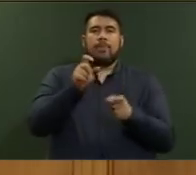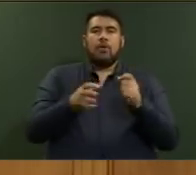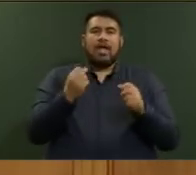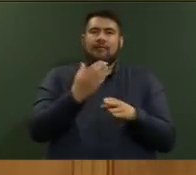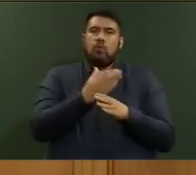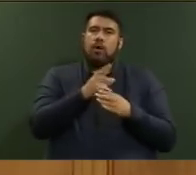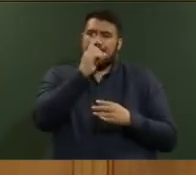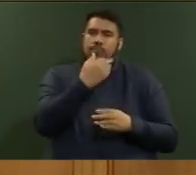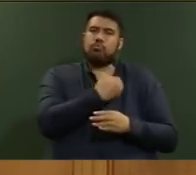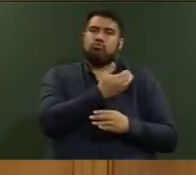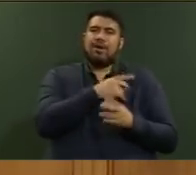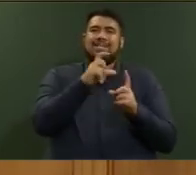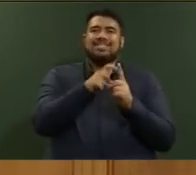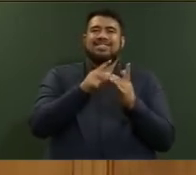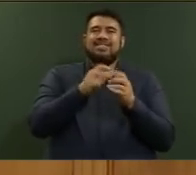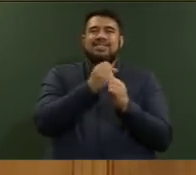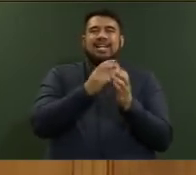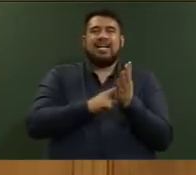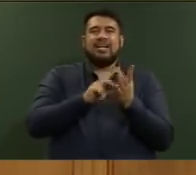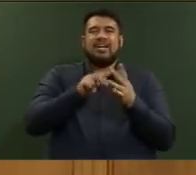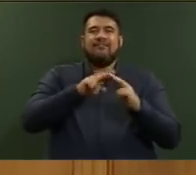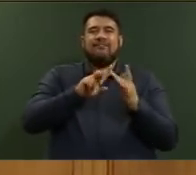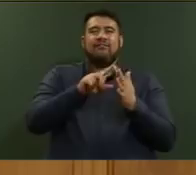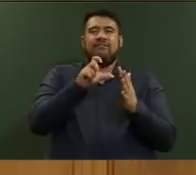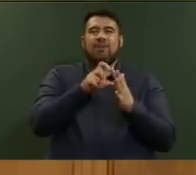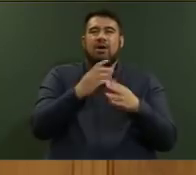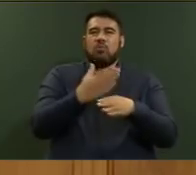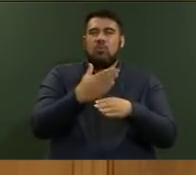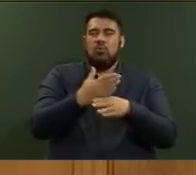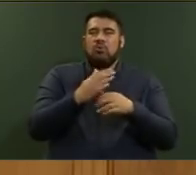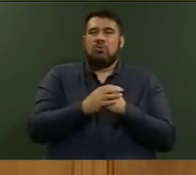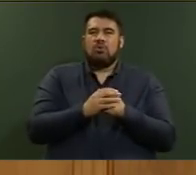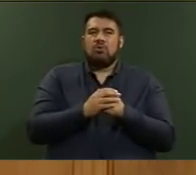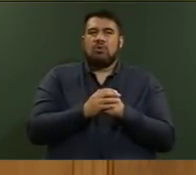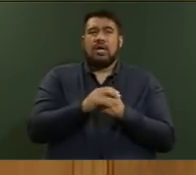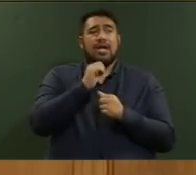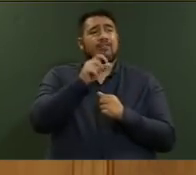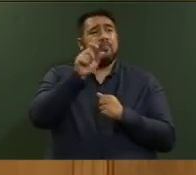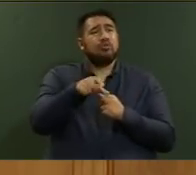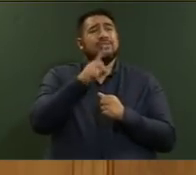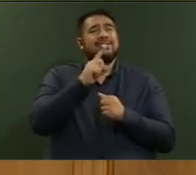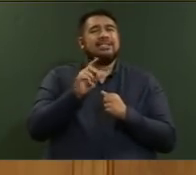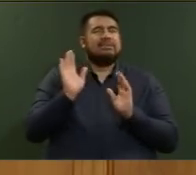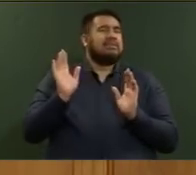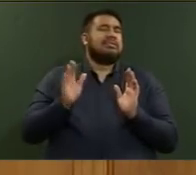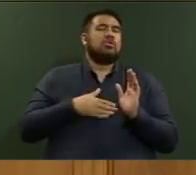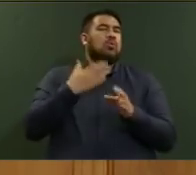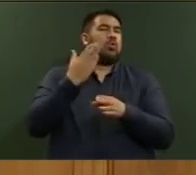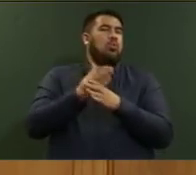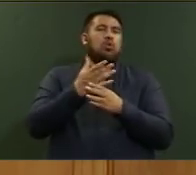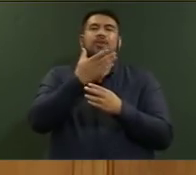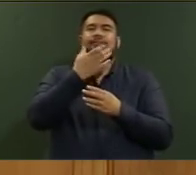work, picking, doing what the member said in terms of getting out there.